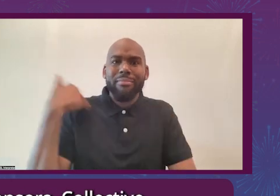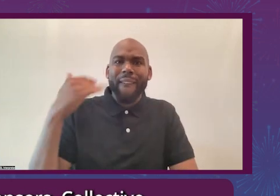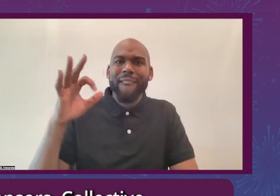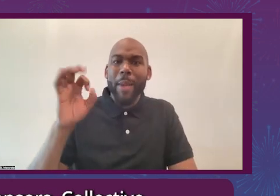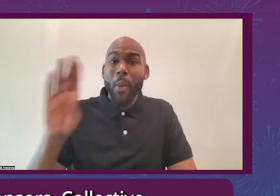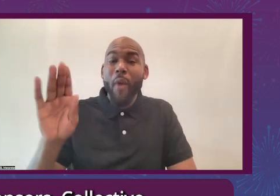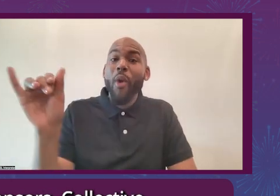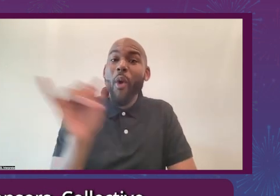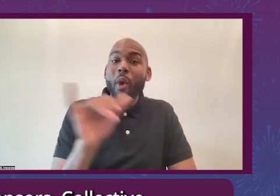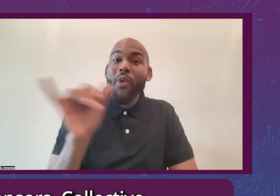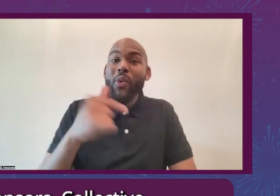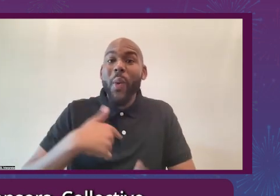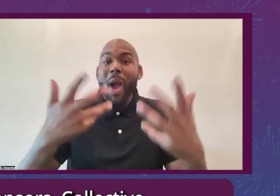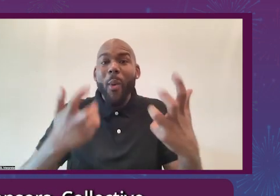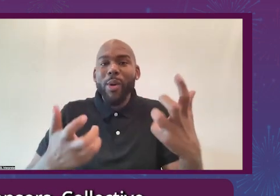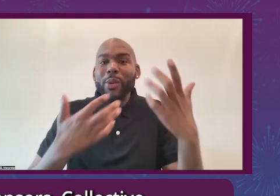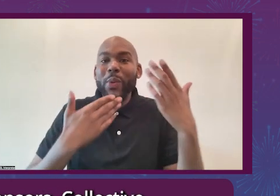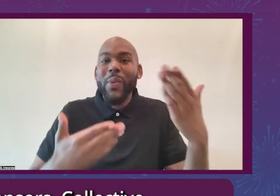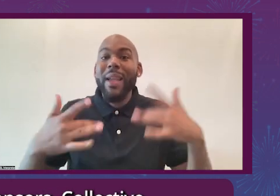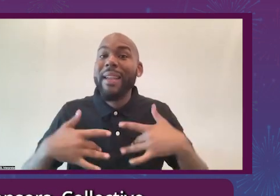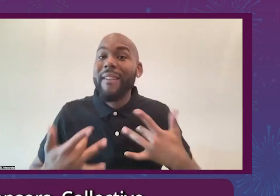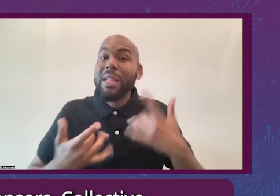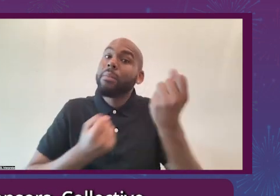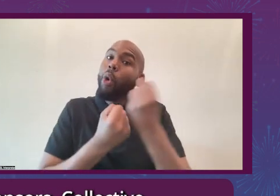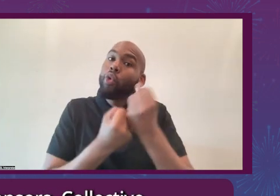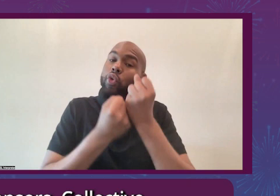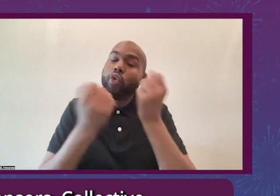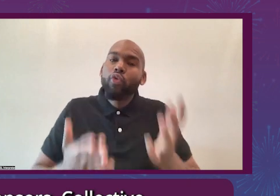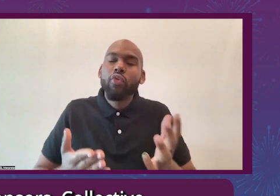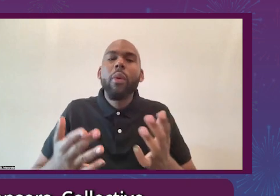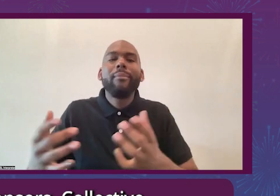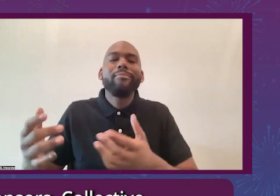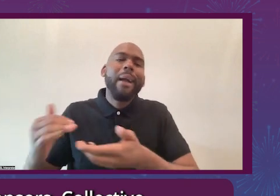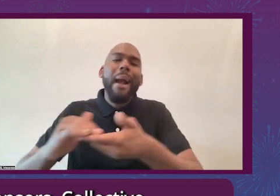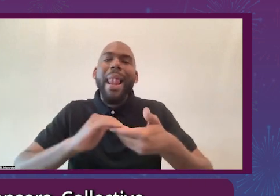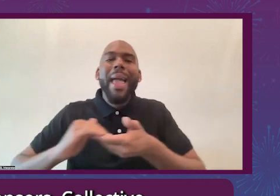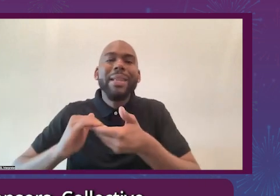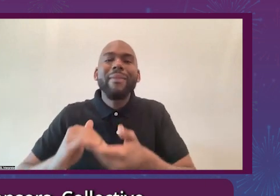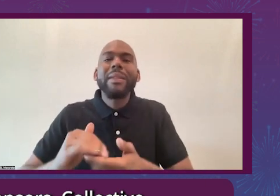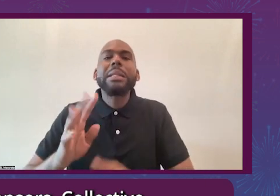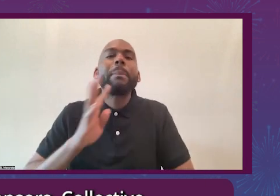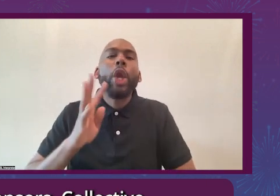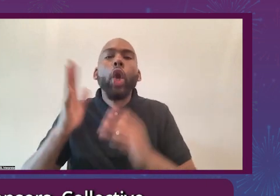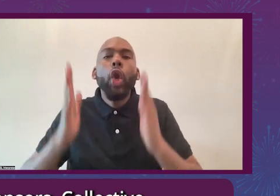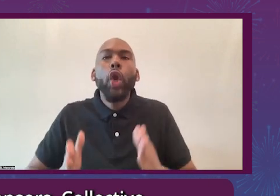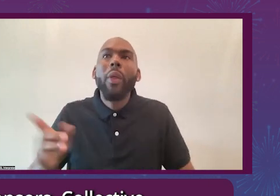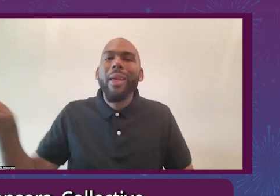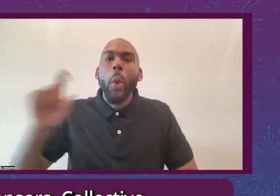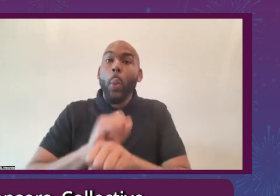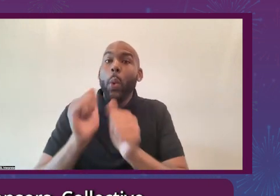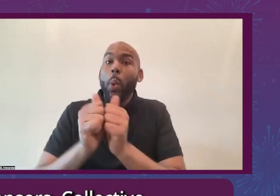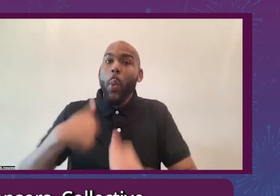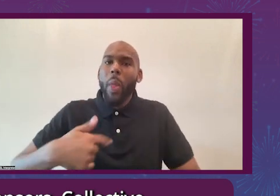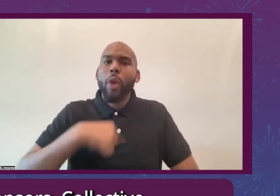February. And I also want to thank event sponsors, Collective Speakers, for working with us